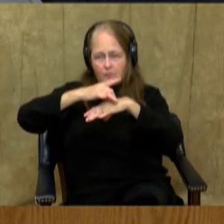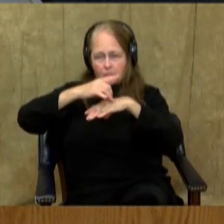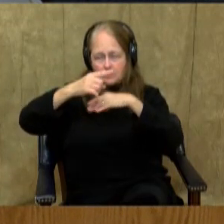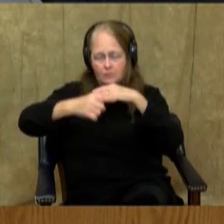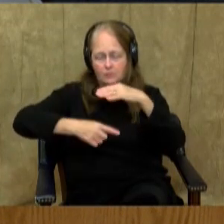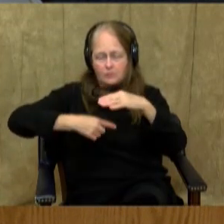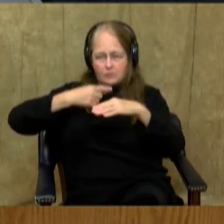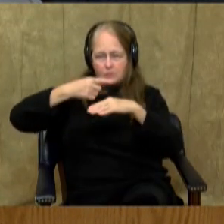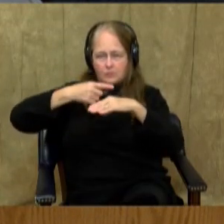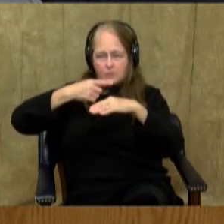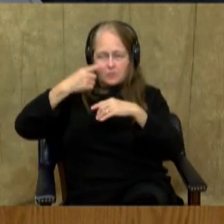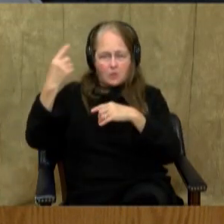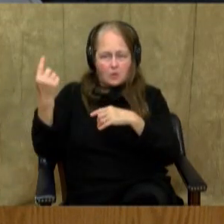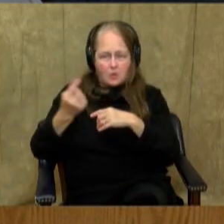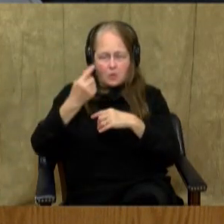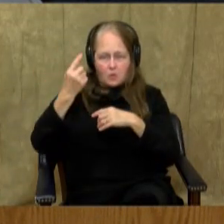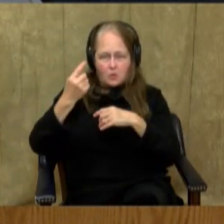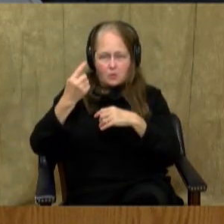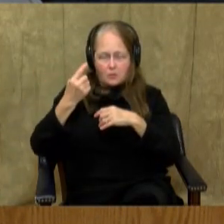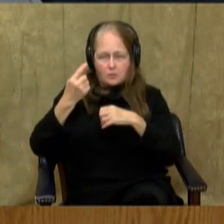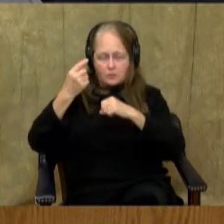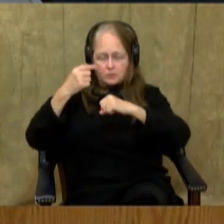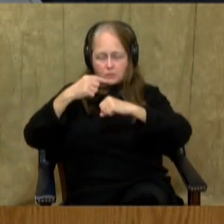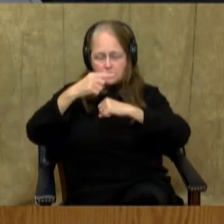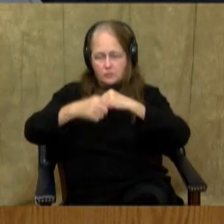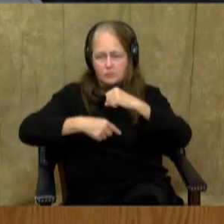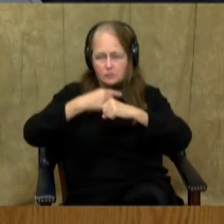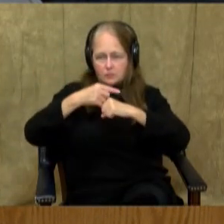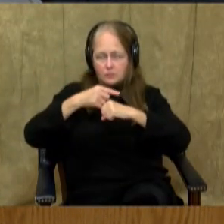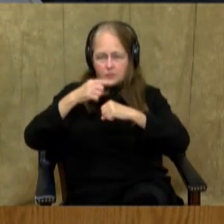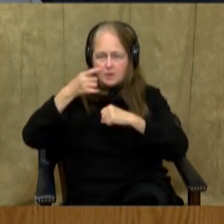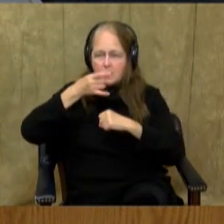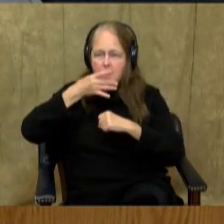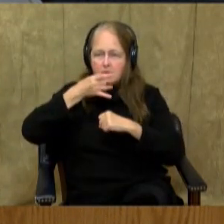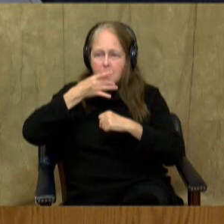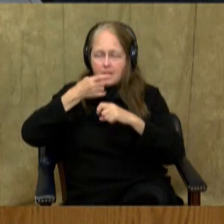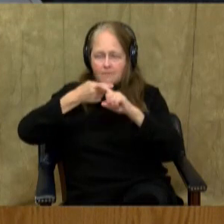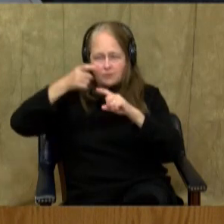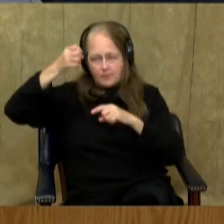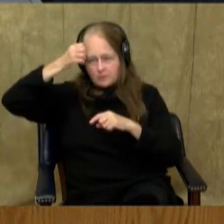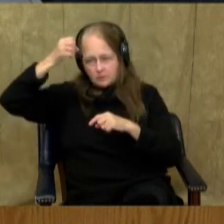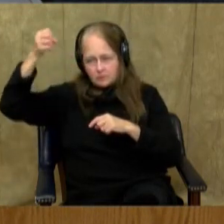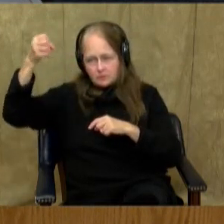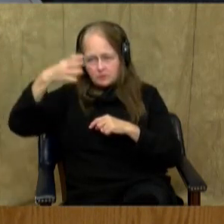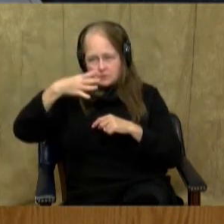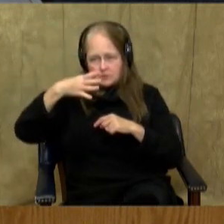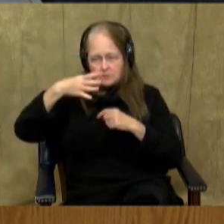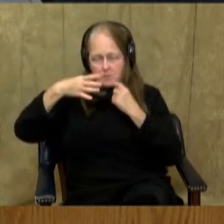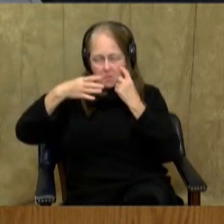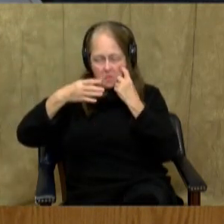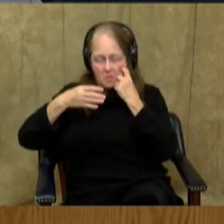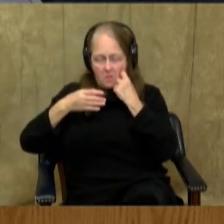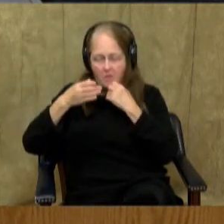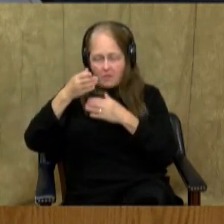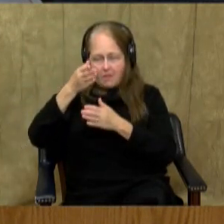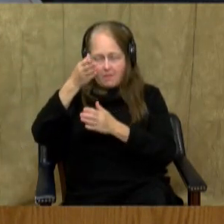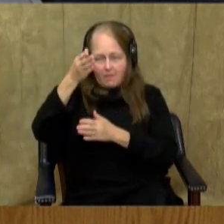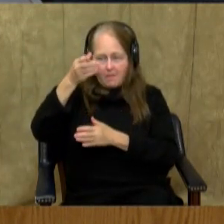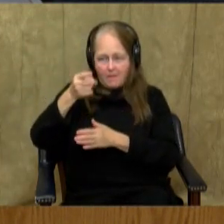but it's always half lit by the light from the sun. Half of the moon